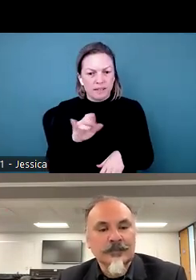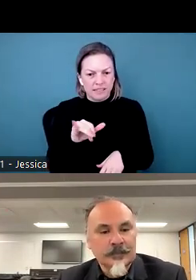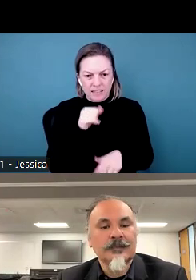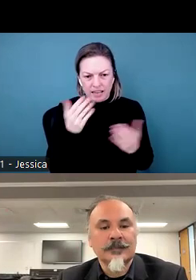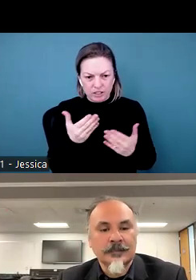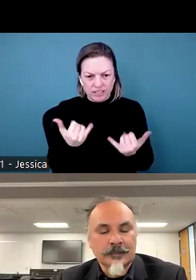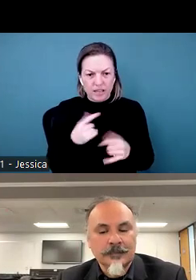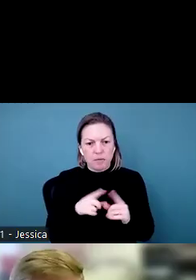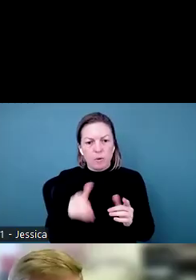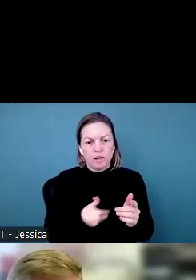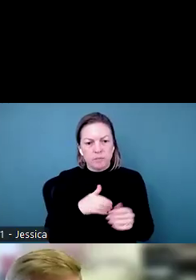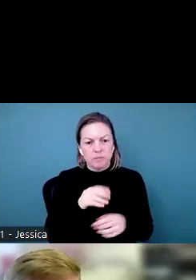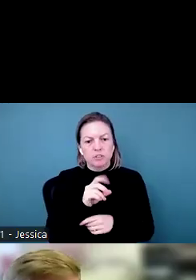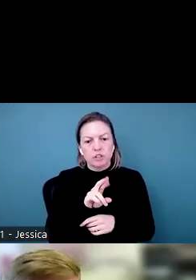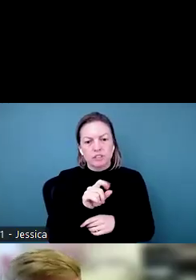Tam from UCI.